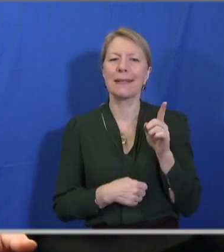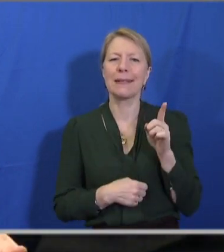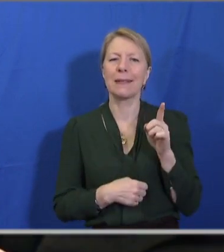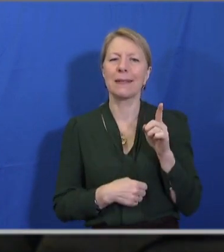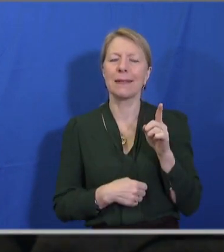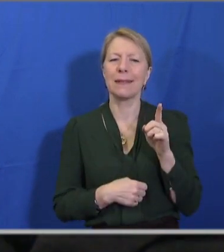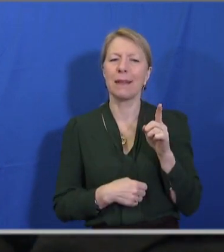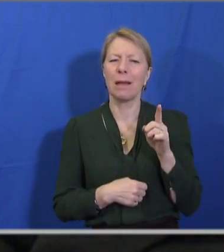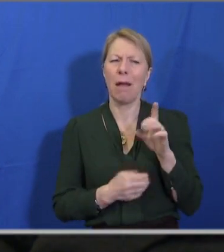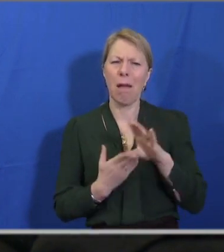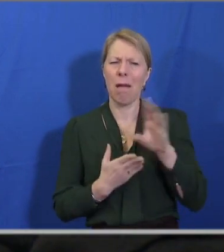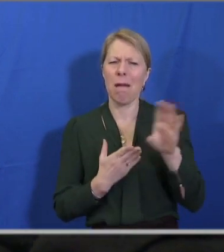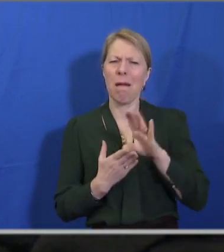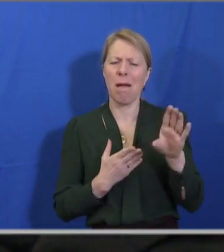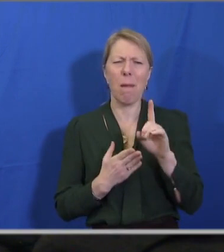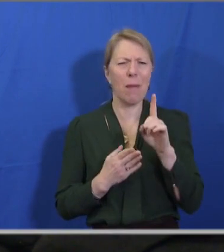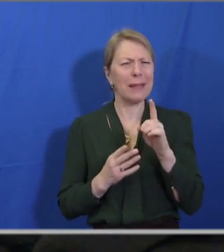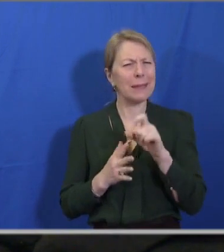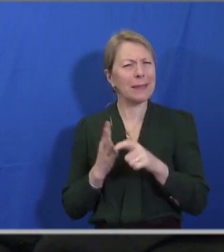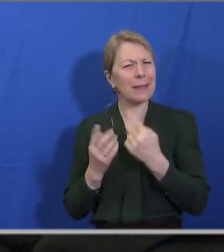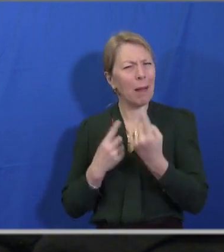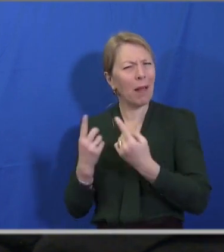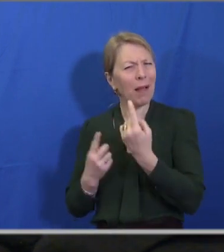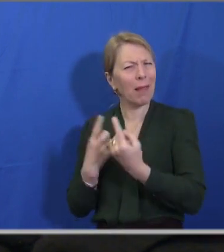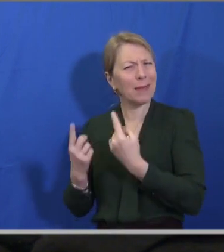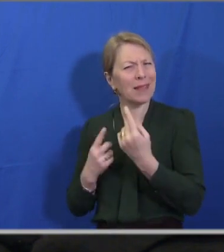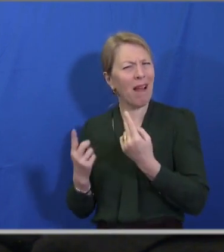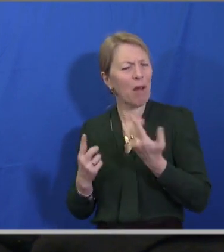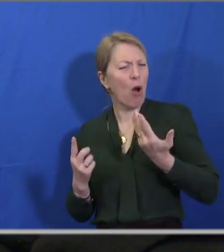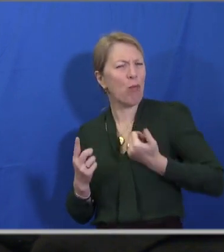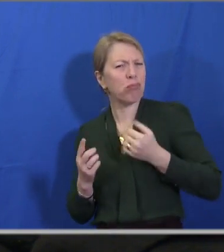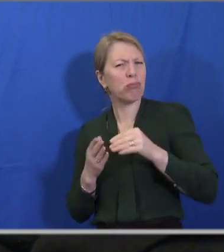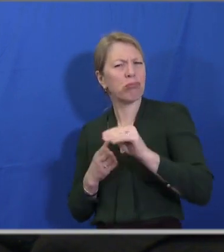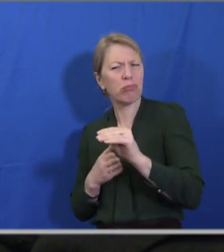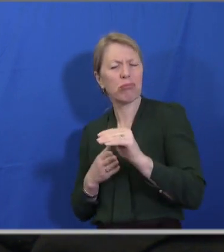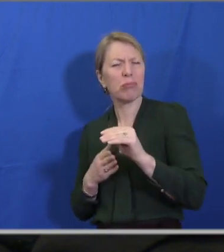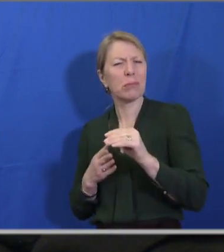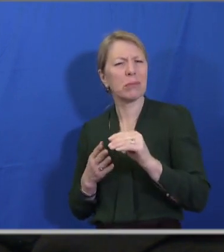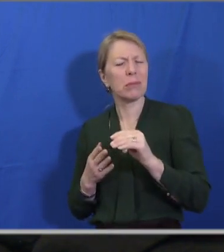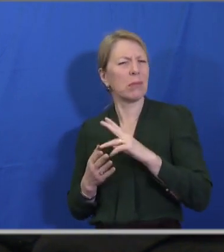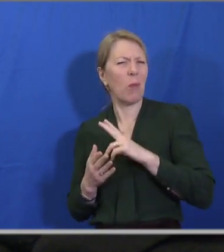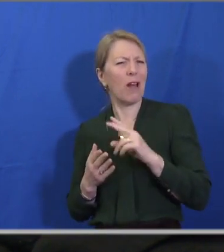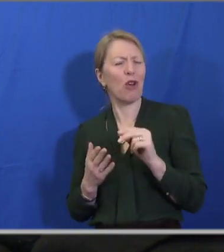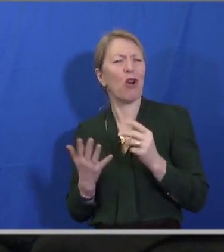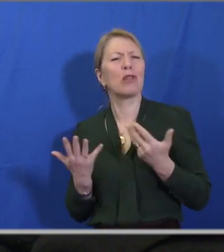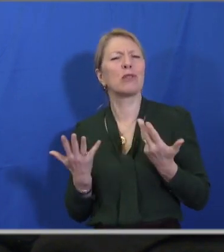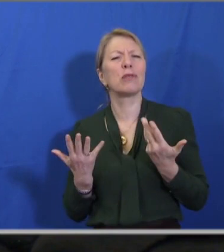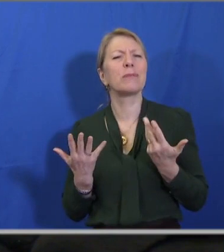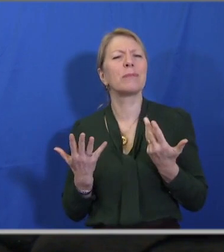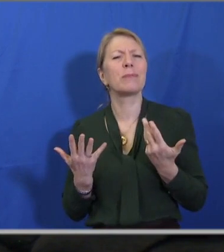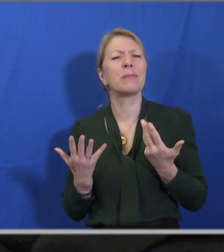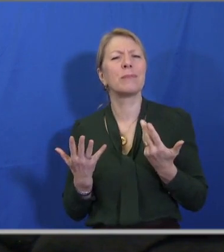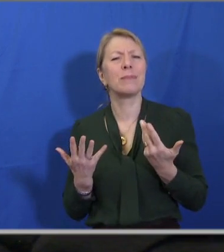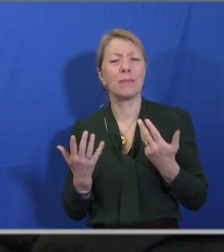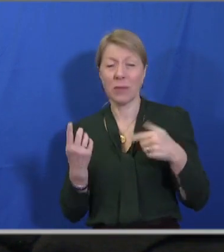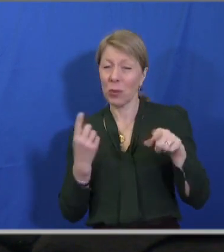people can help themselves. We don't just sit here and as groups meet with